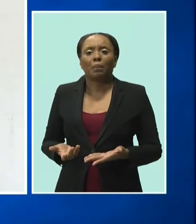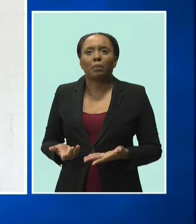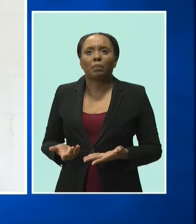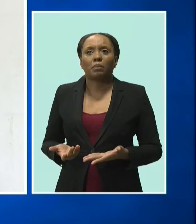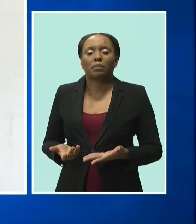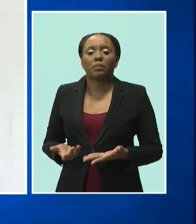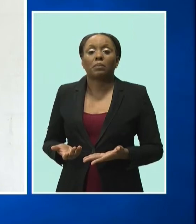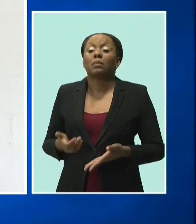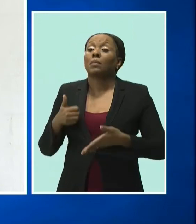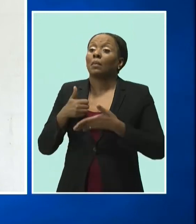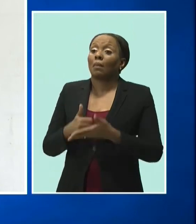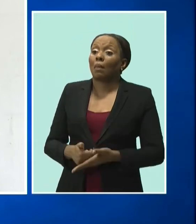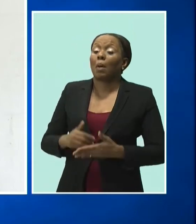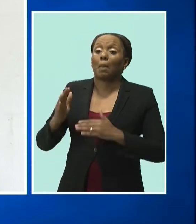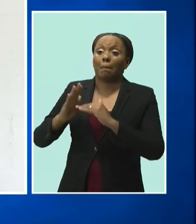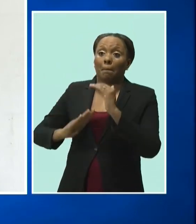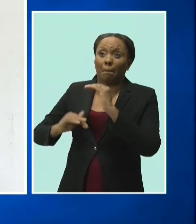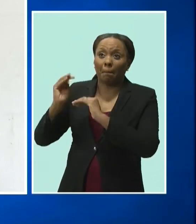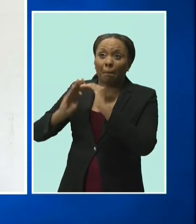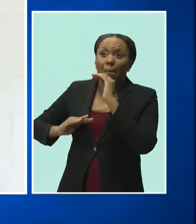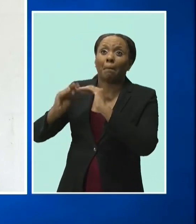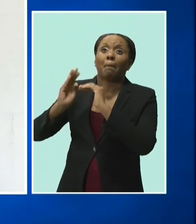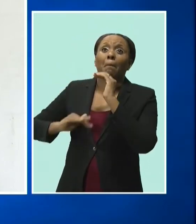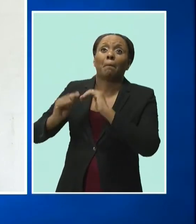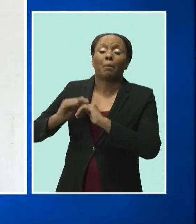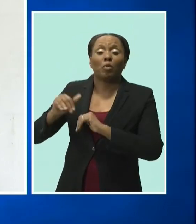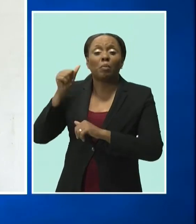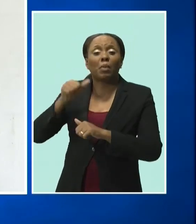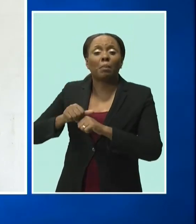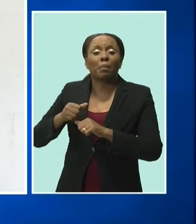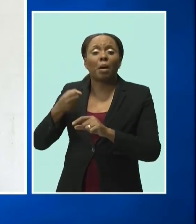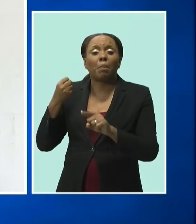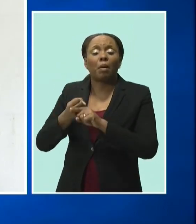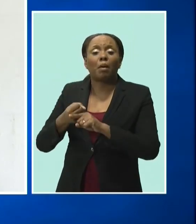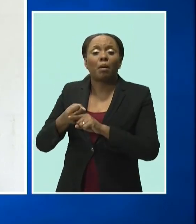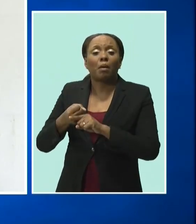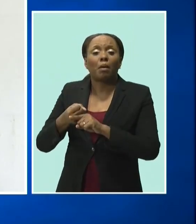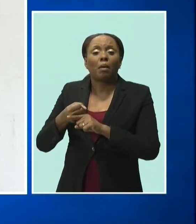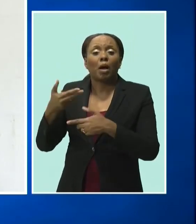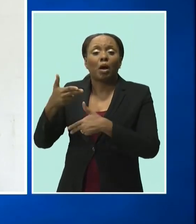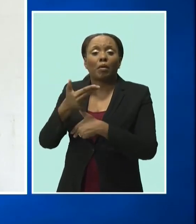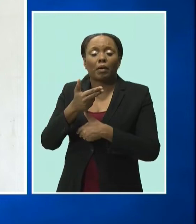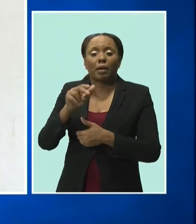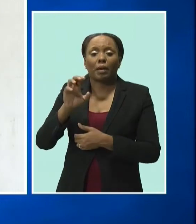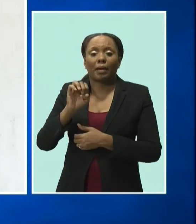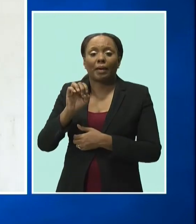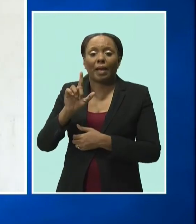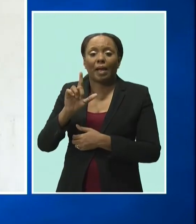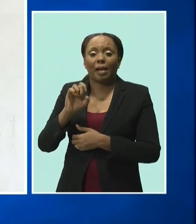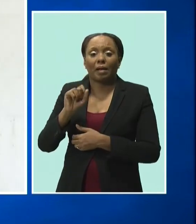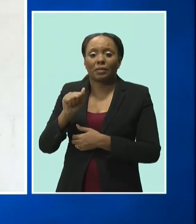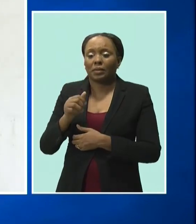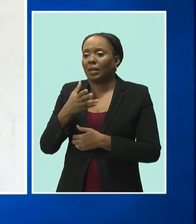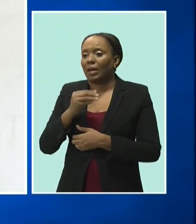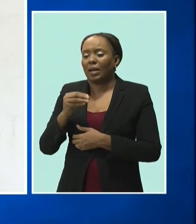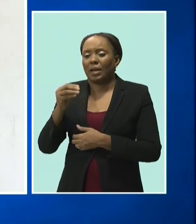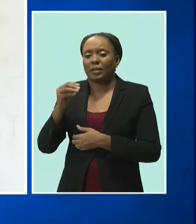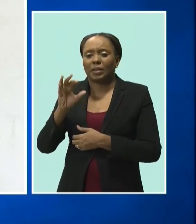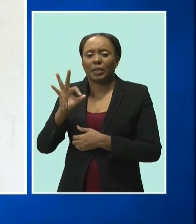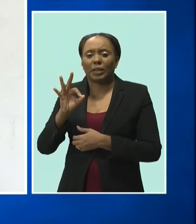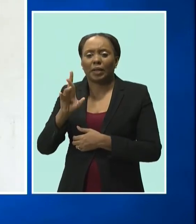relief efforts in lieu of the Hurricane Elsa and the freak storm. One of our